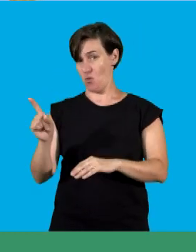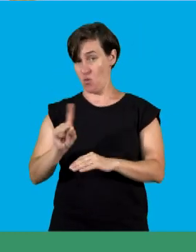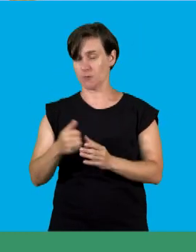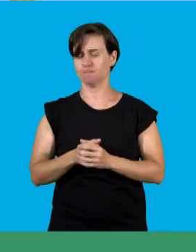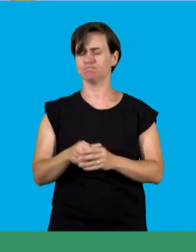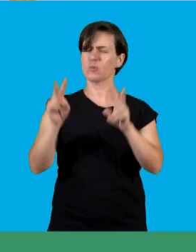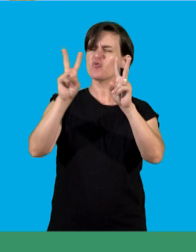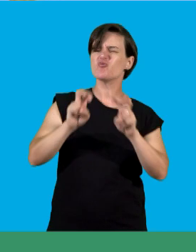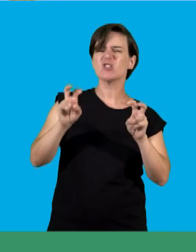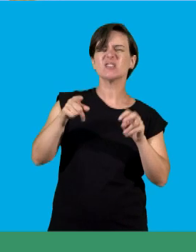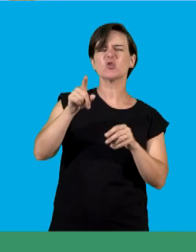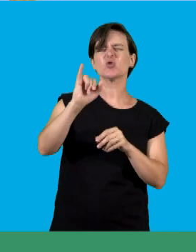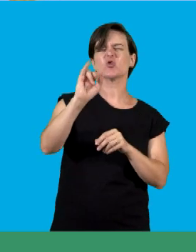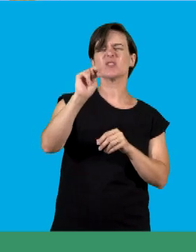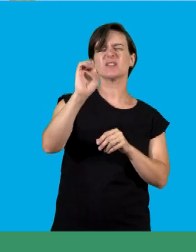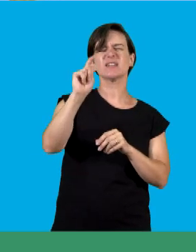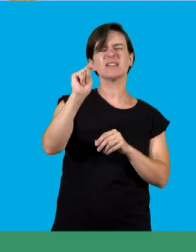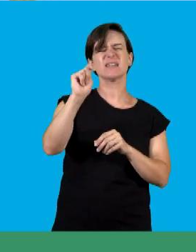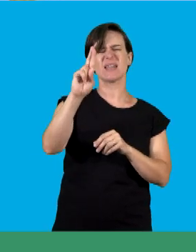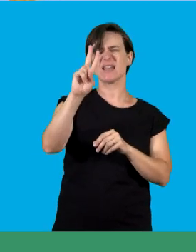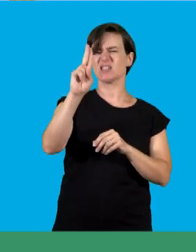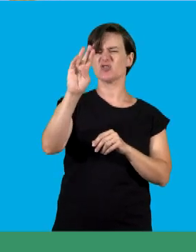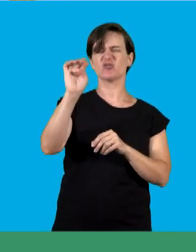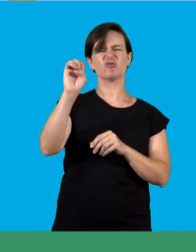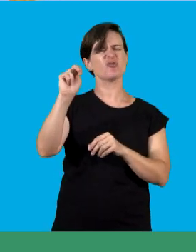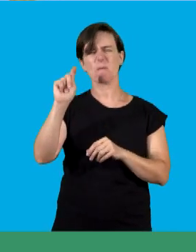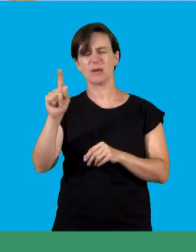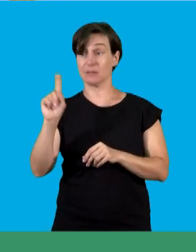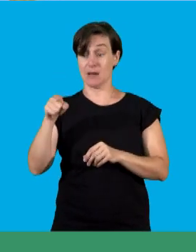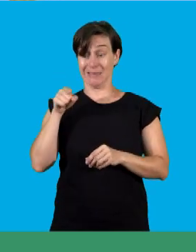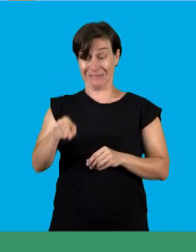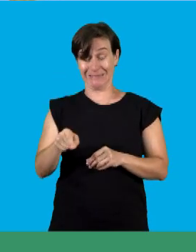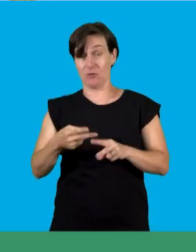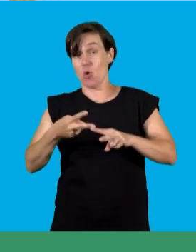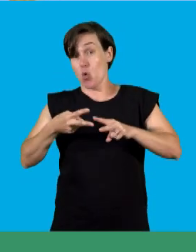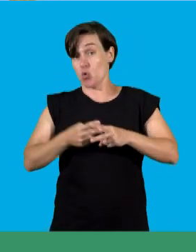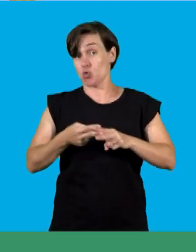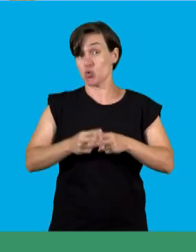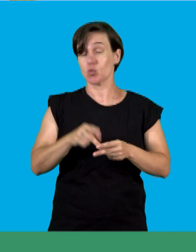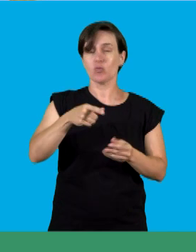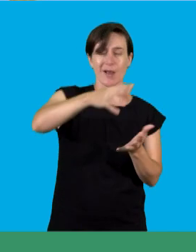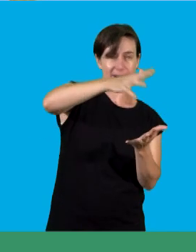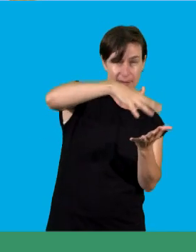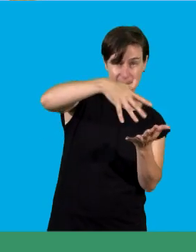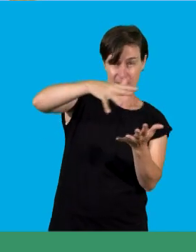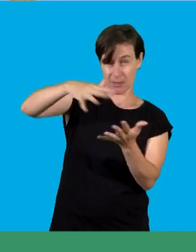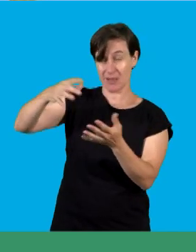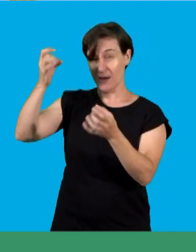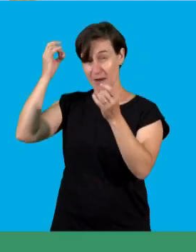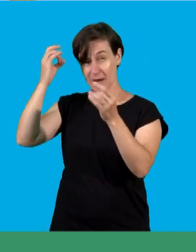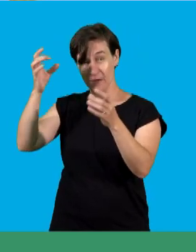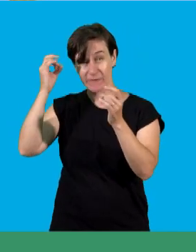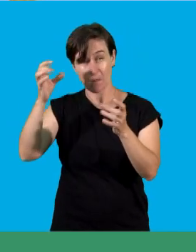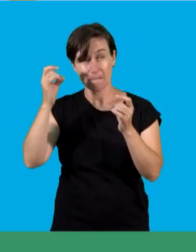a research instrument, this is a definition, it's a device or a tool that can be used to gather